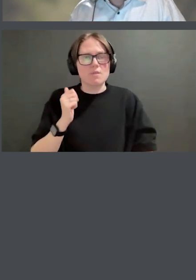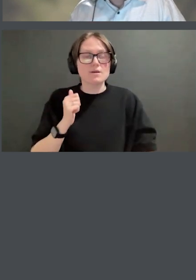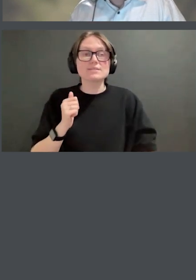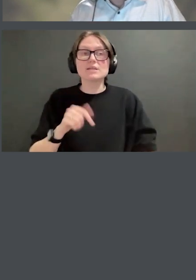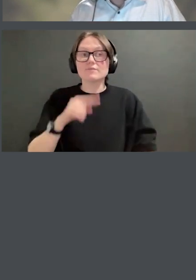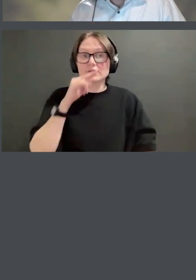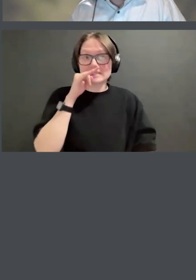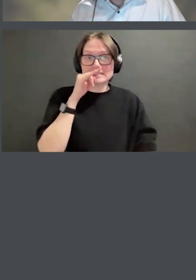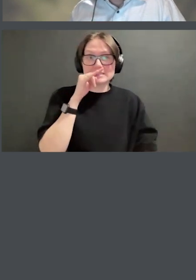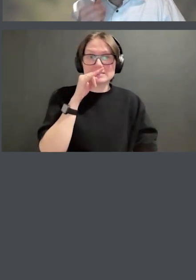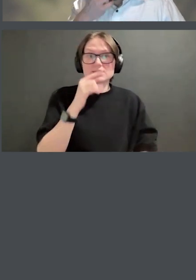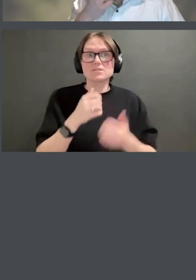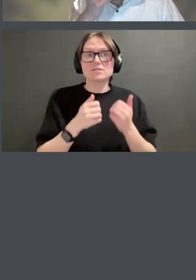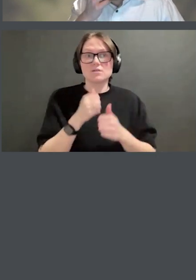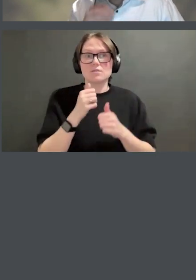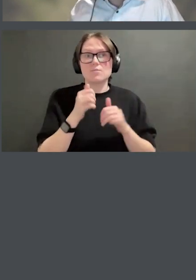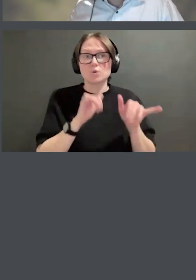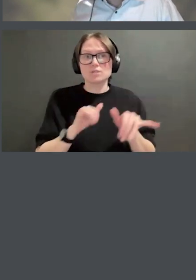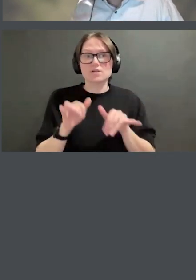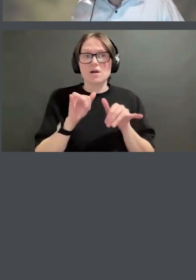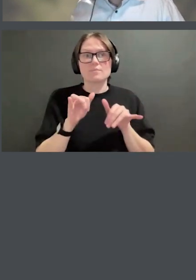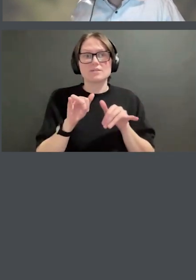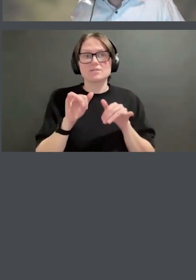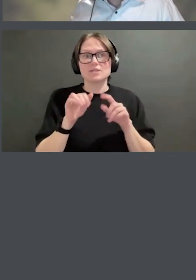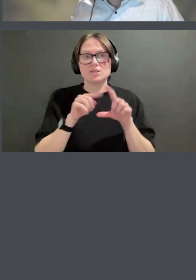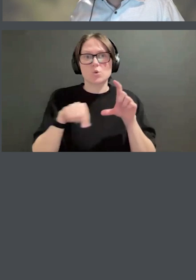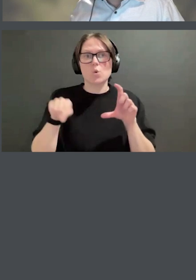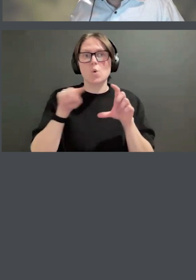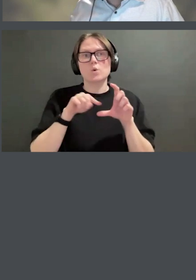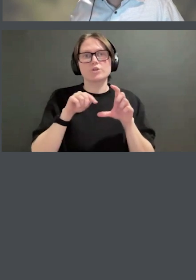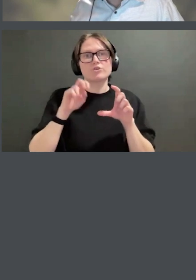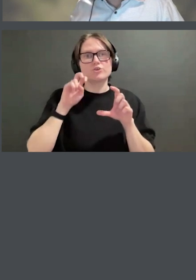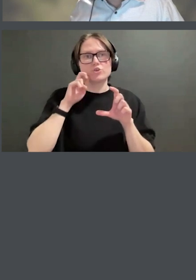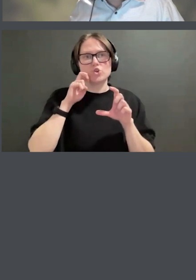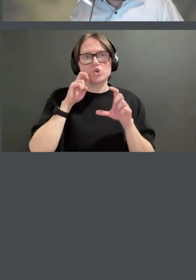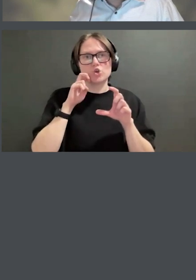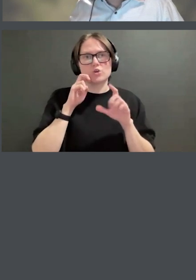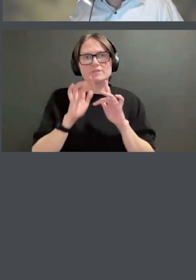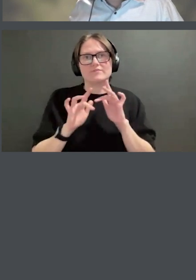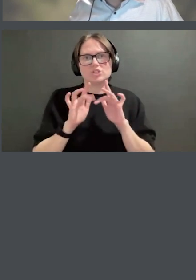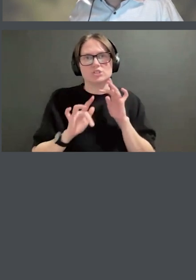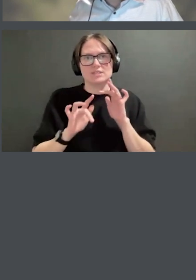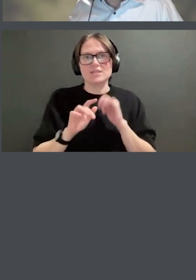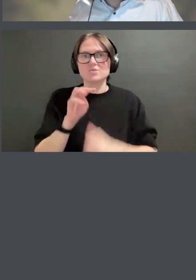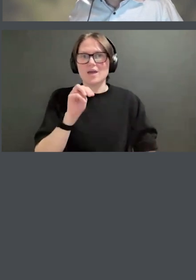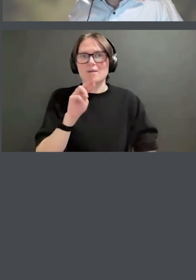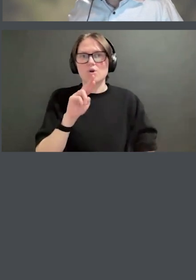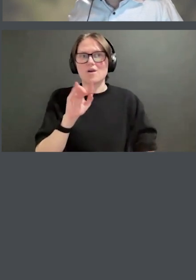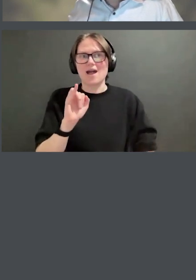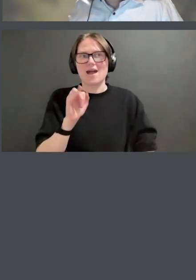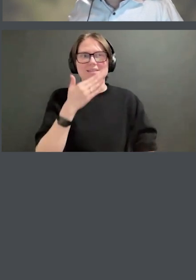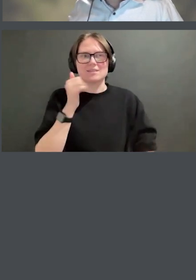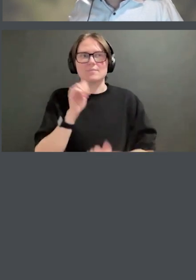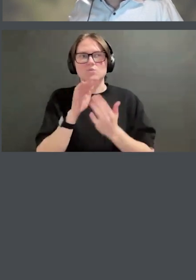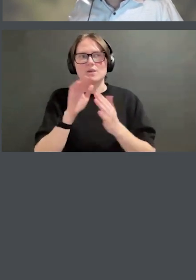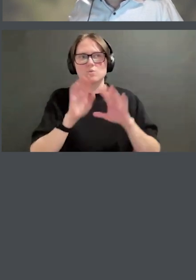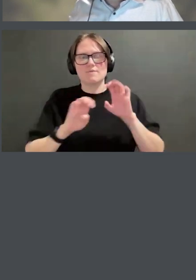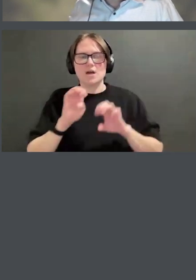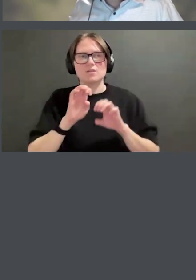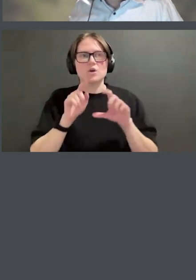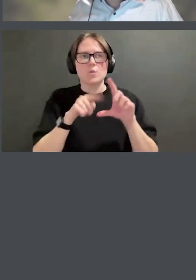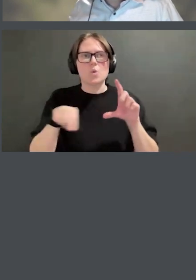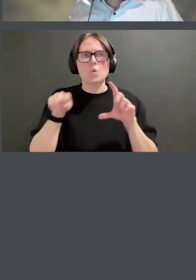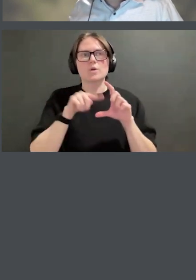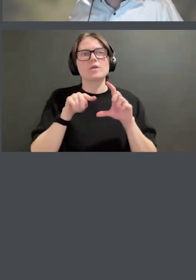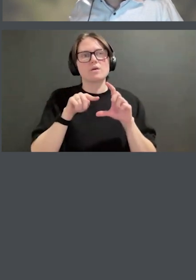most common finding is cochlear nerve deficiency. So here's an MRI. It's the best way to evaluate the cochlear nerve. This is the